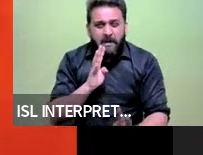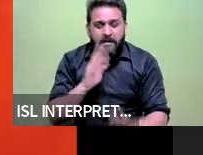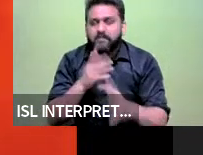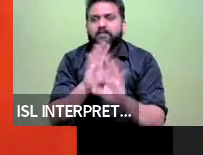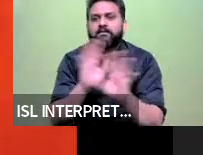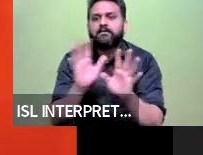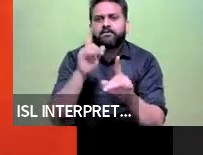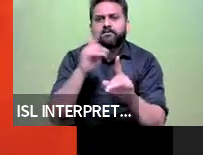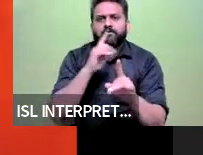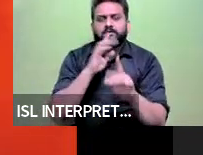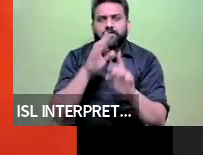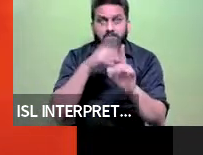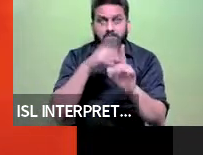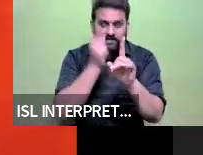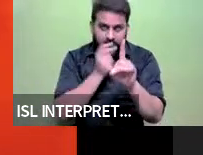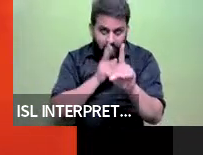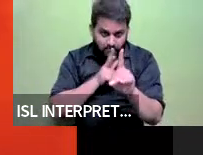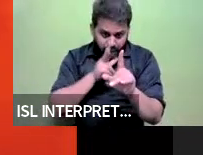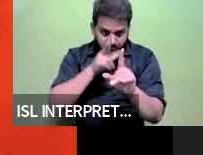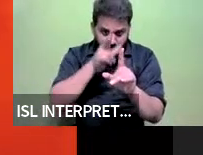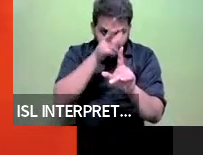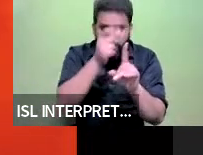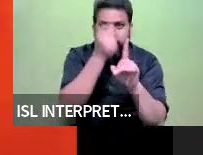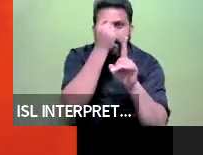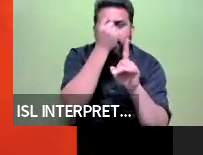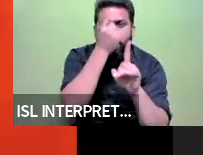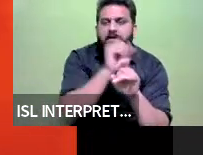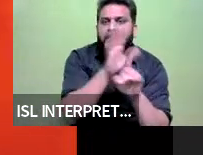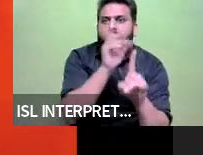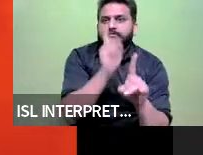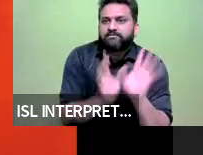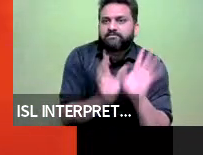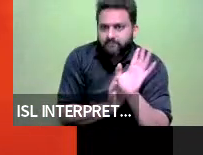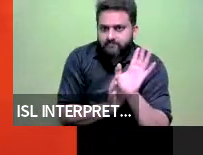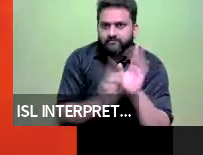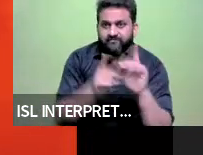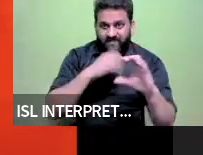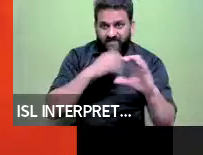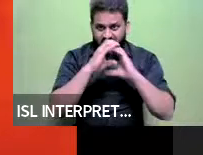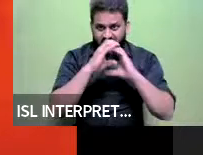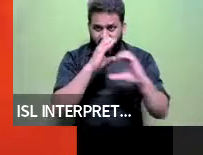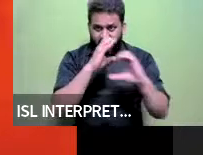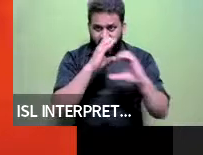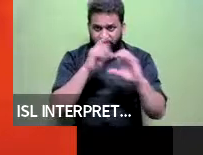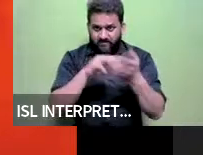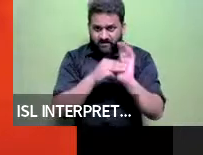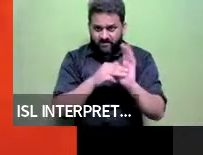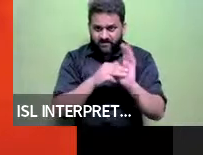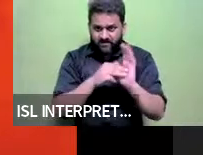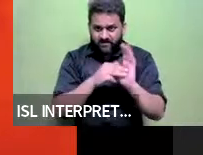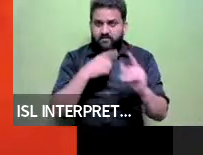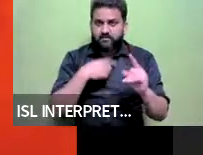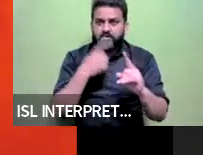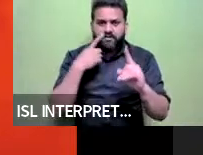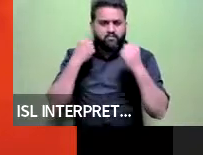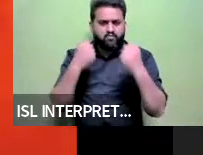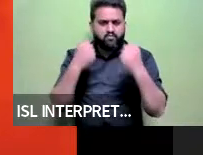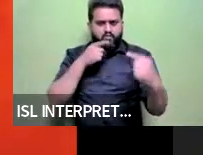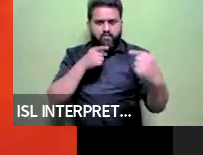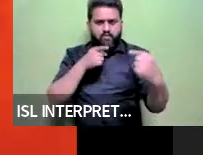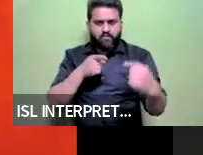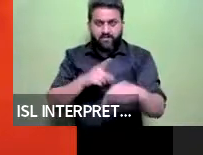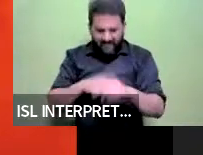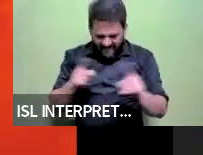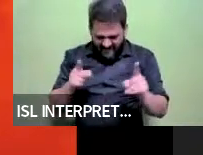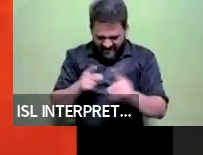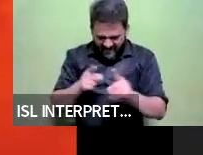speak to understand, because you are communicating to them. You put forward your strong point because you have a short time, then